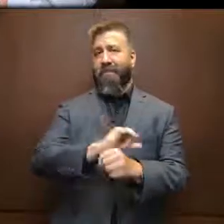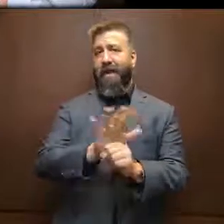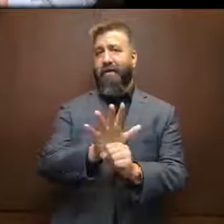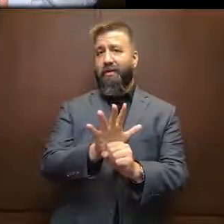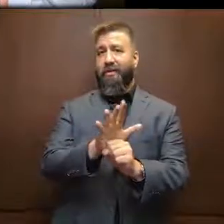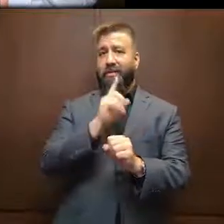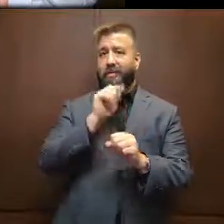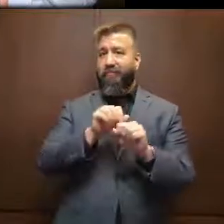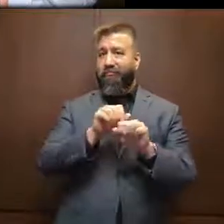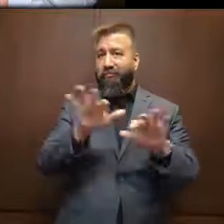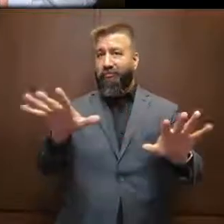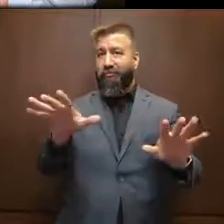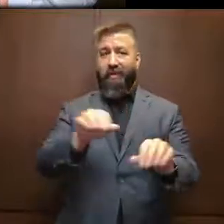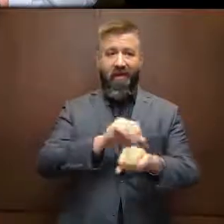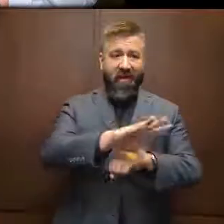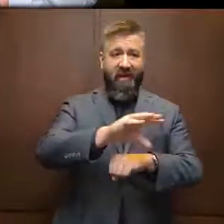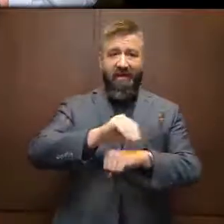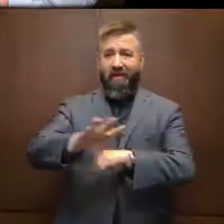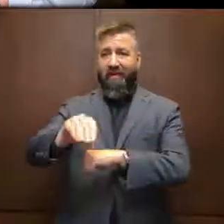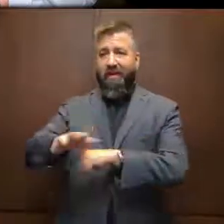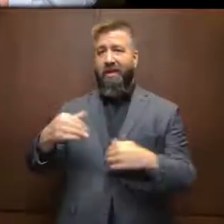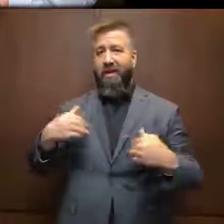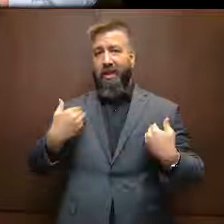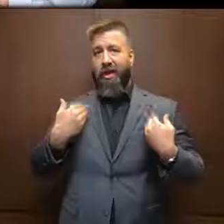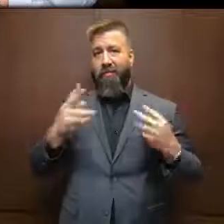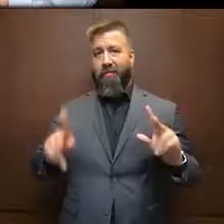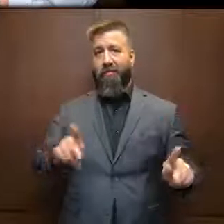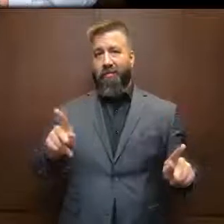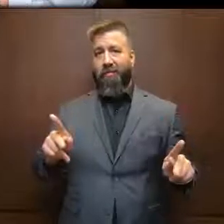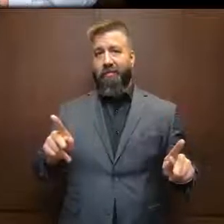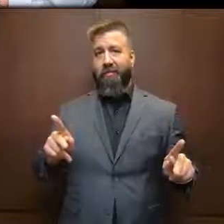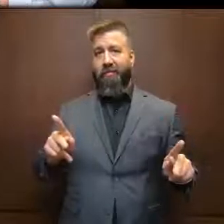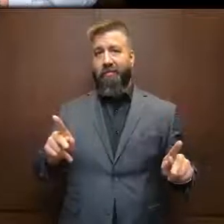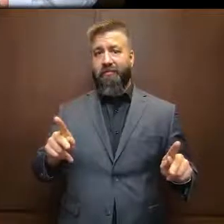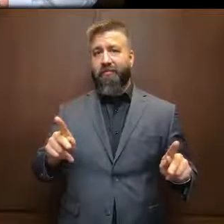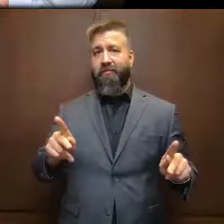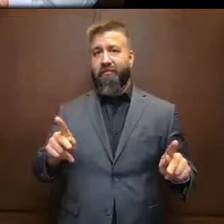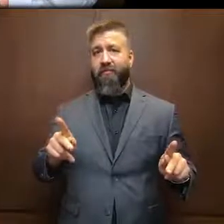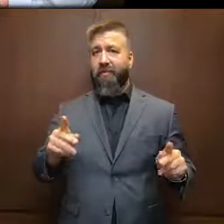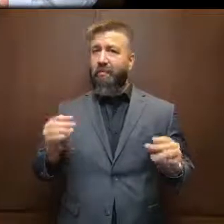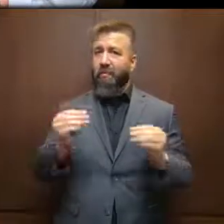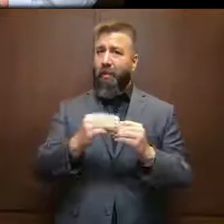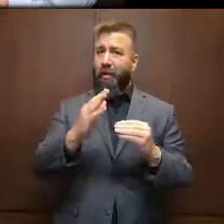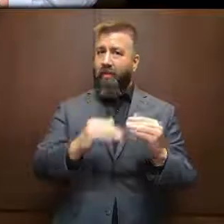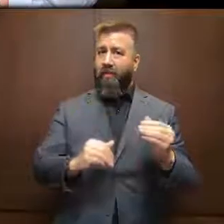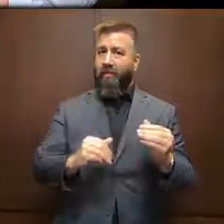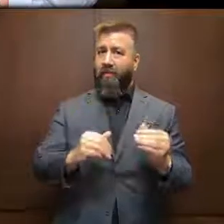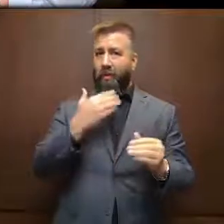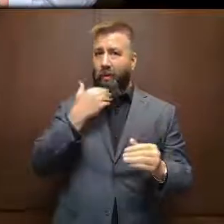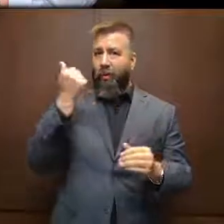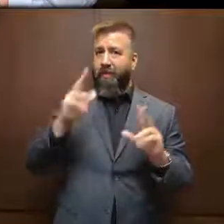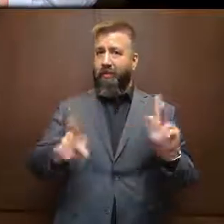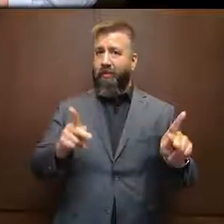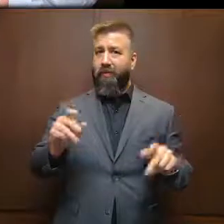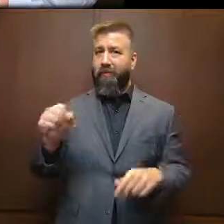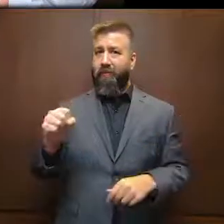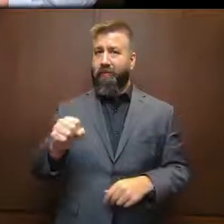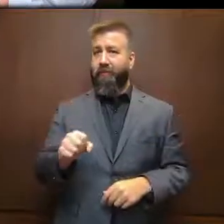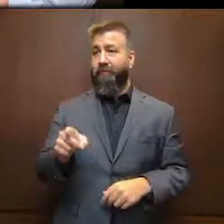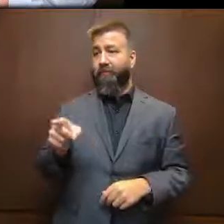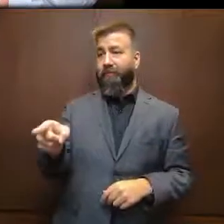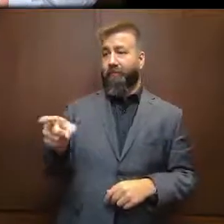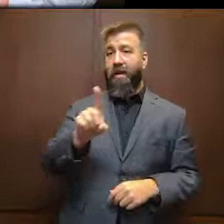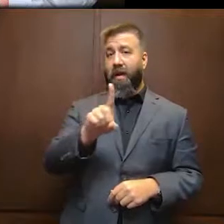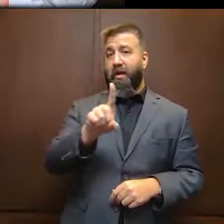virus is affecting younger people, even in a far more greater fashion than older individuals.